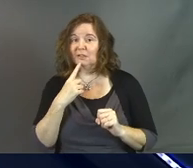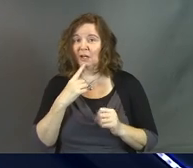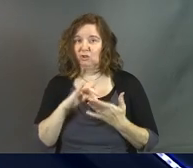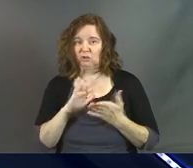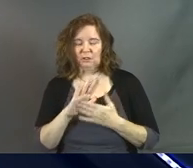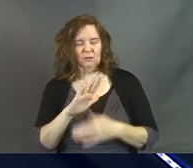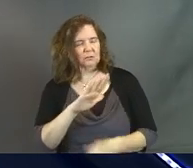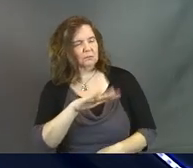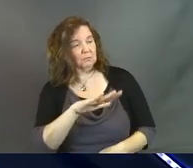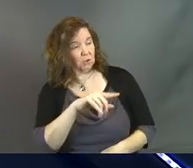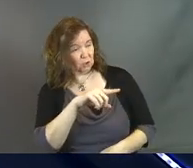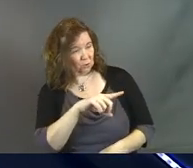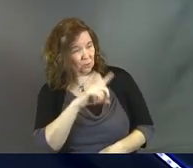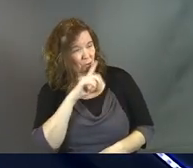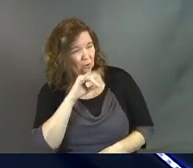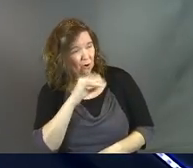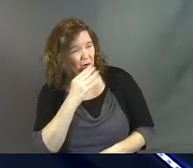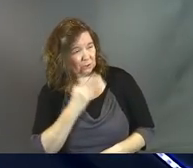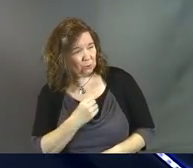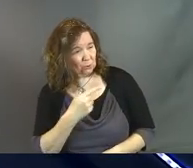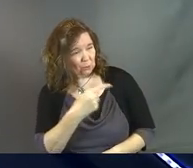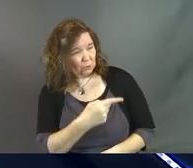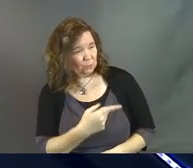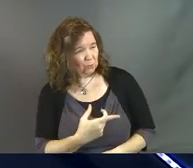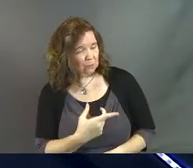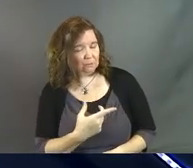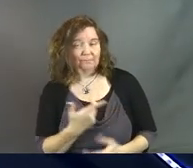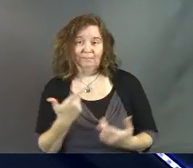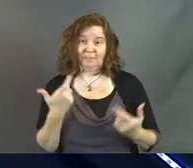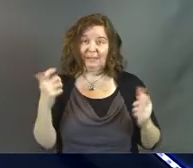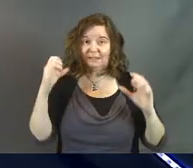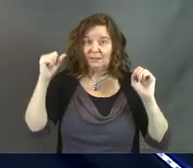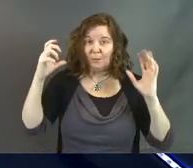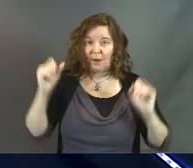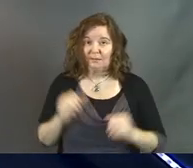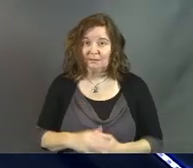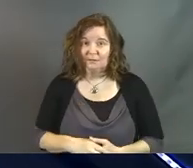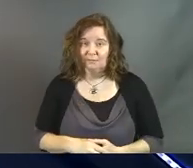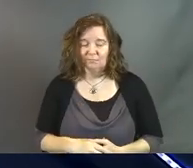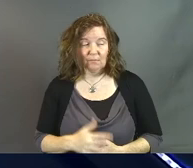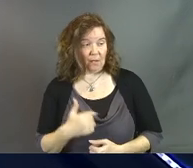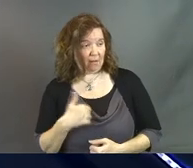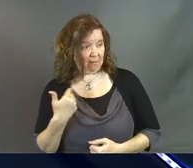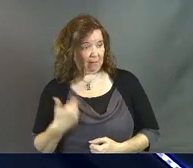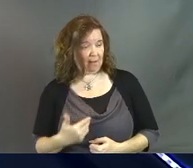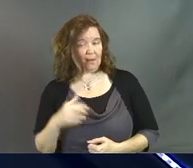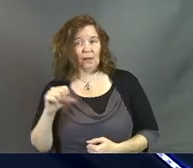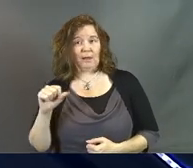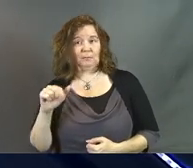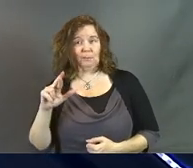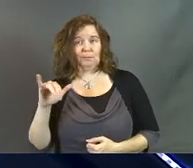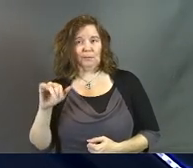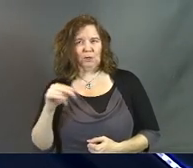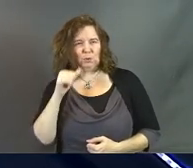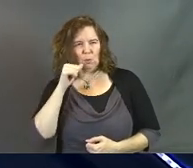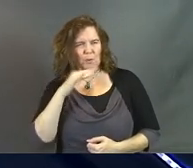Jesus, you are a Jew. Big surprise. And I am a Samaritan woman. Why are you asking